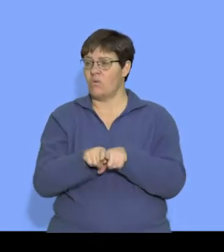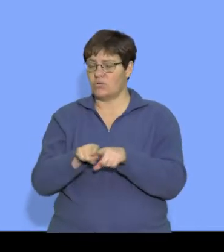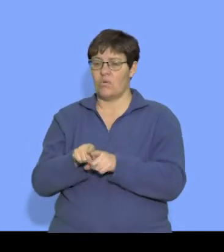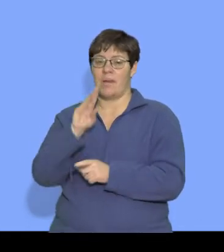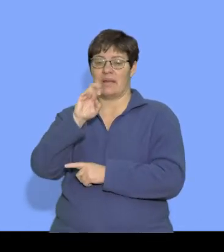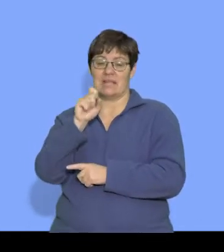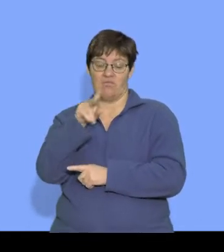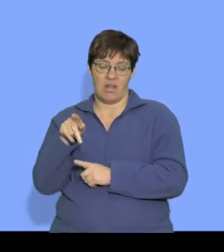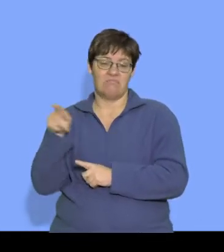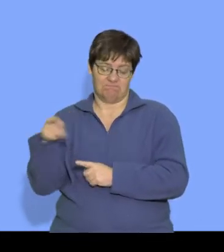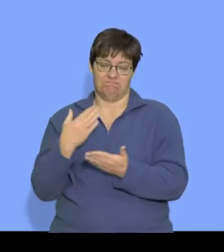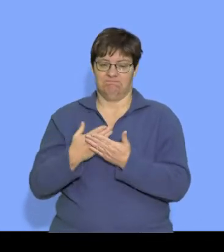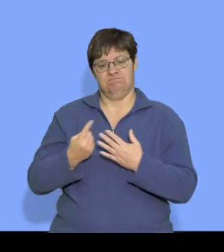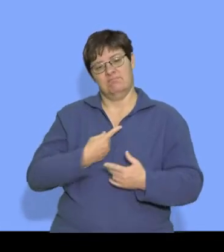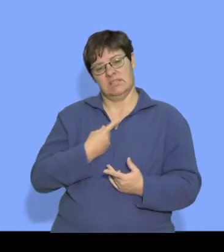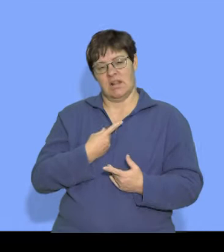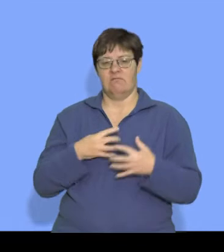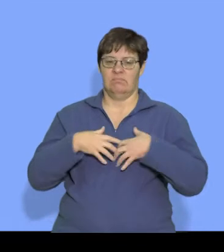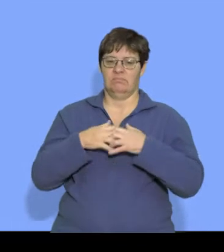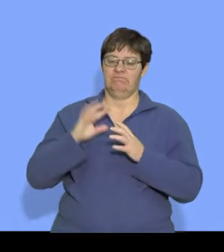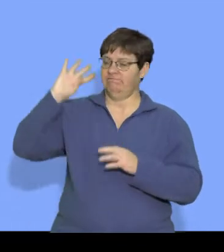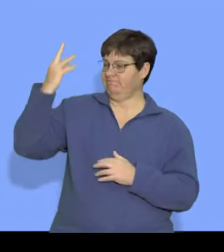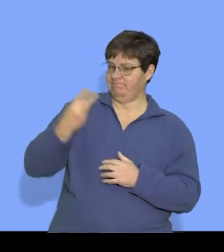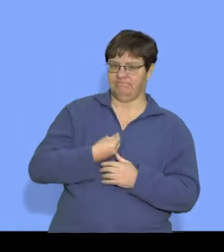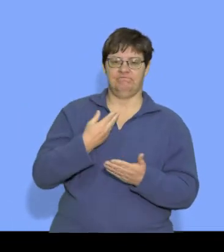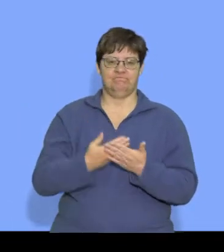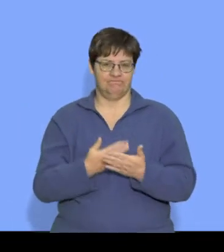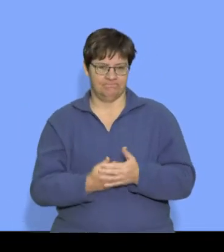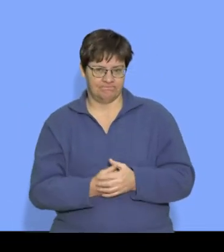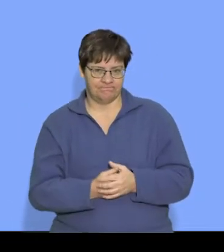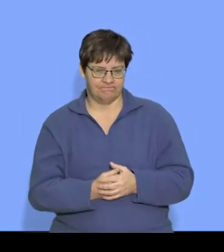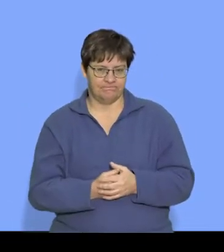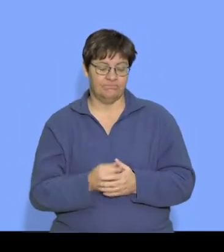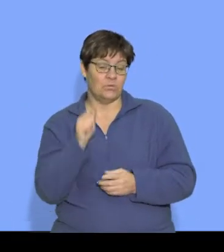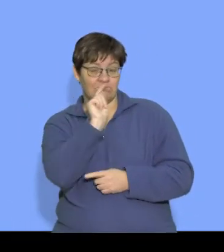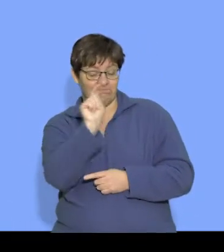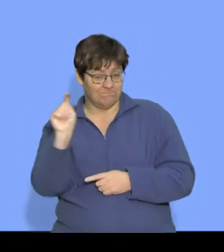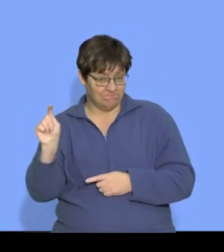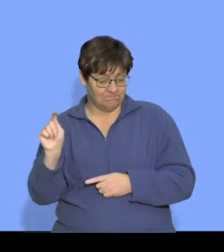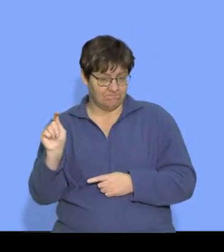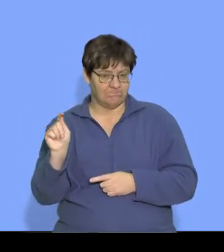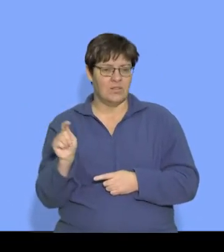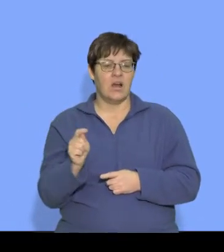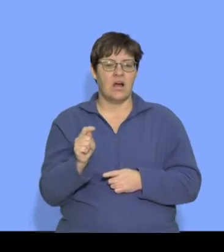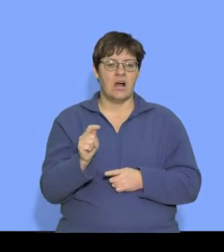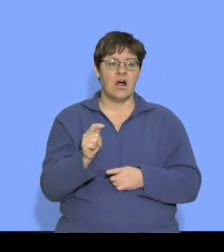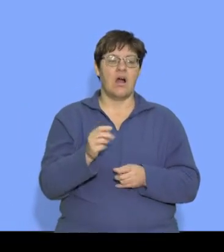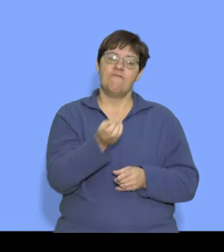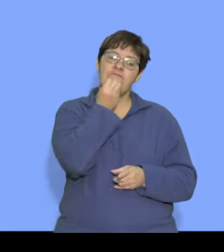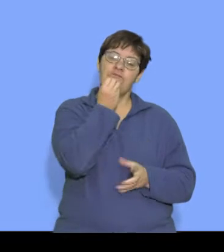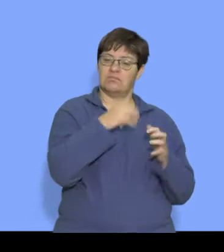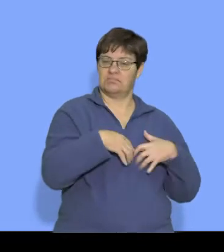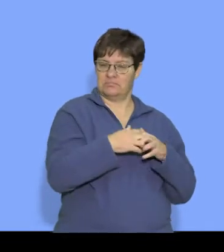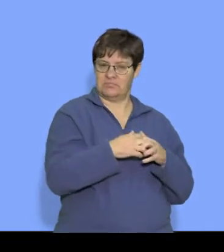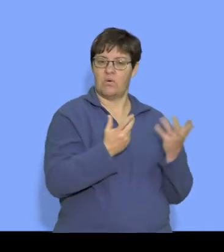some bacteria that have the ability to be able to photosynthesize. And so these organisms have a different mode of